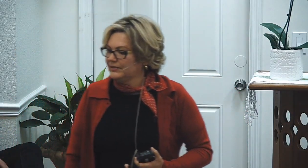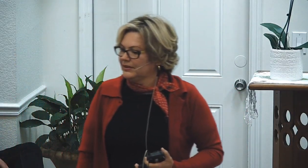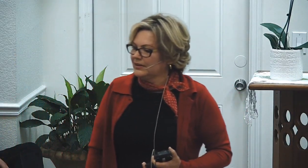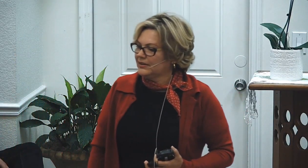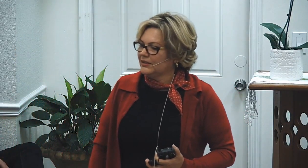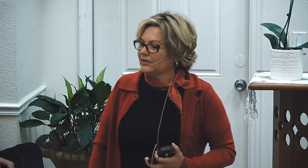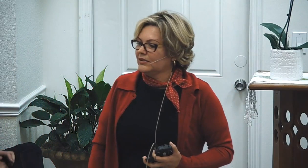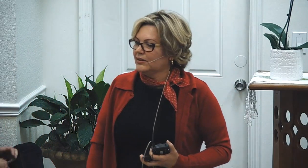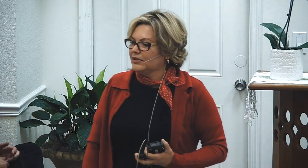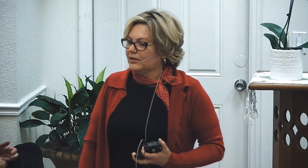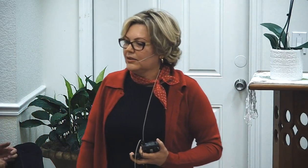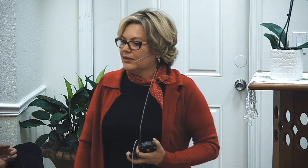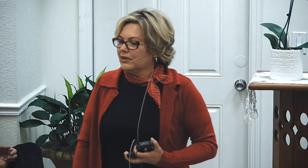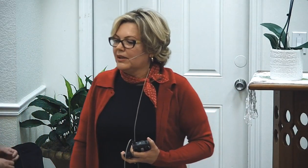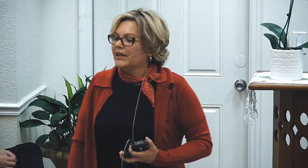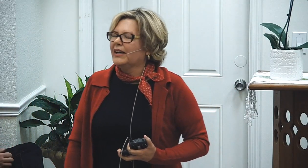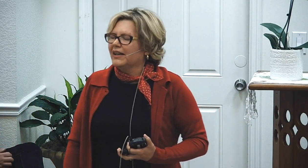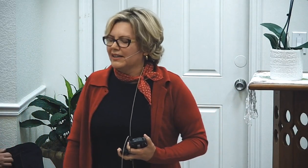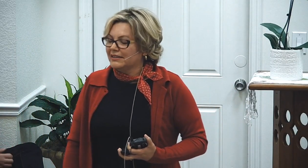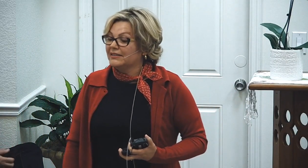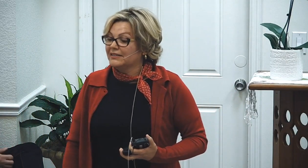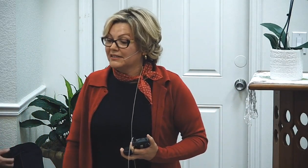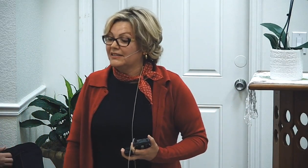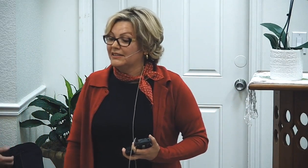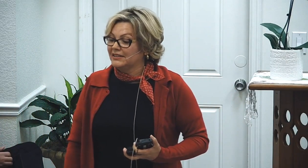You can answer.